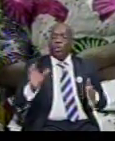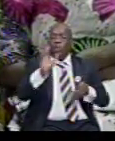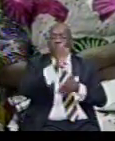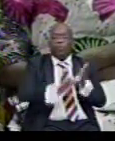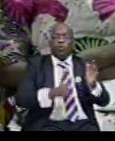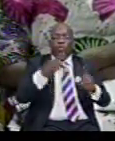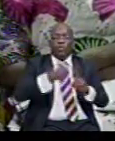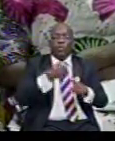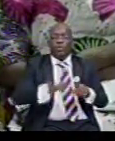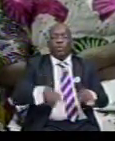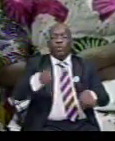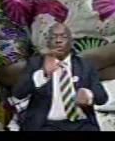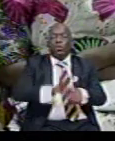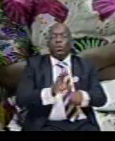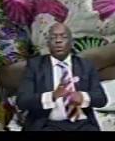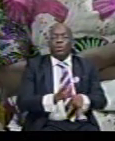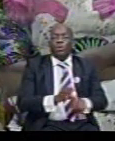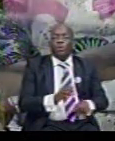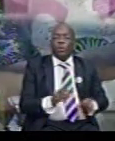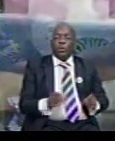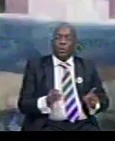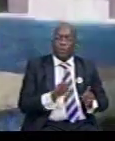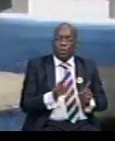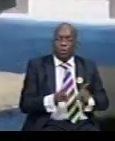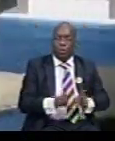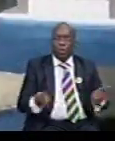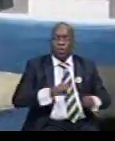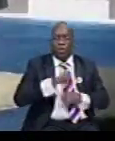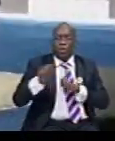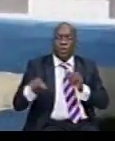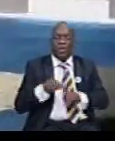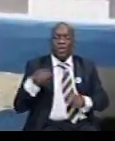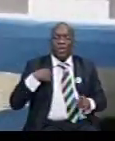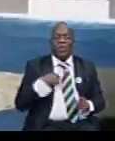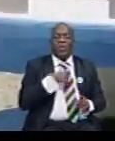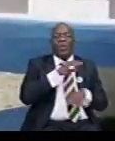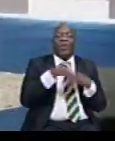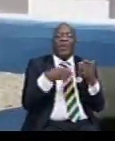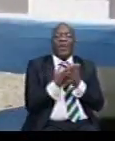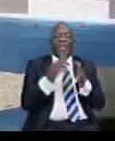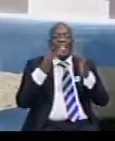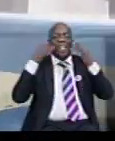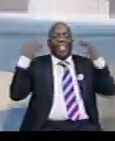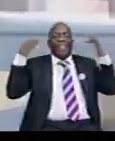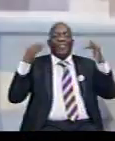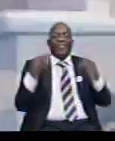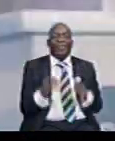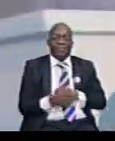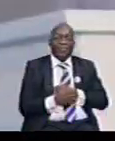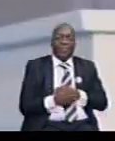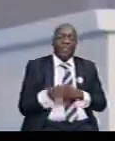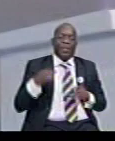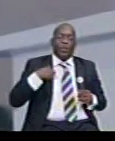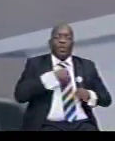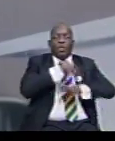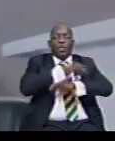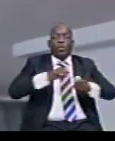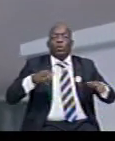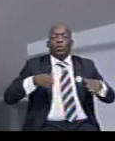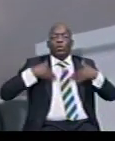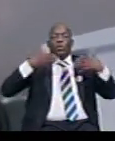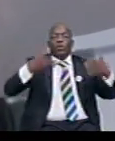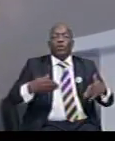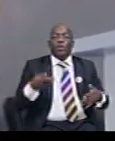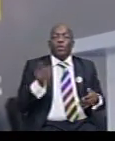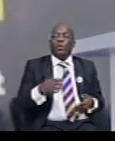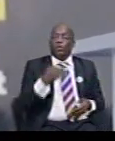source. But when we're all laughing and smiling, we're not even confessing the faults one to